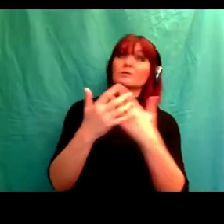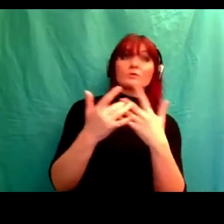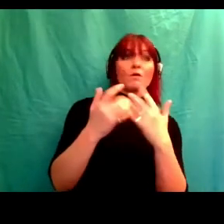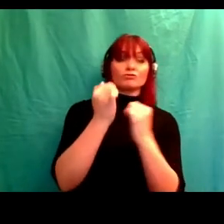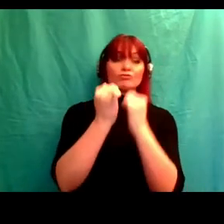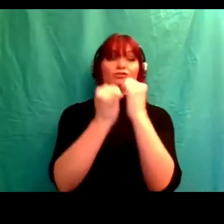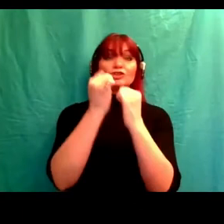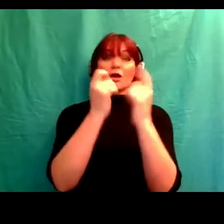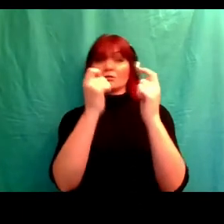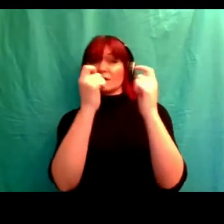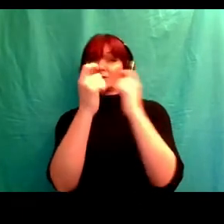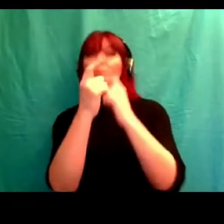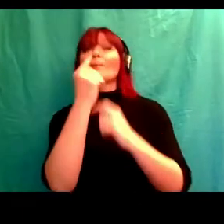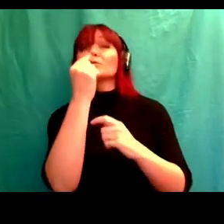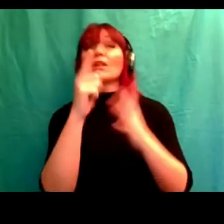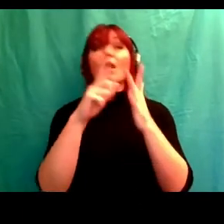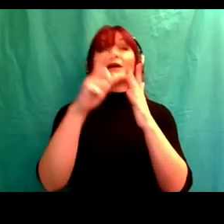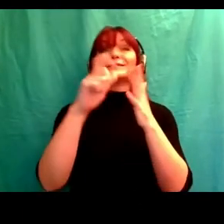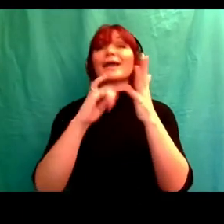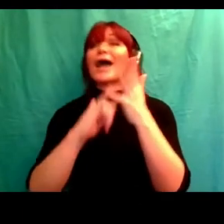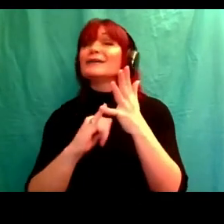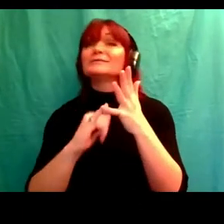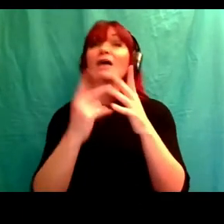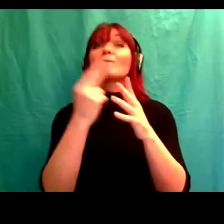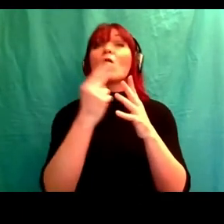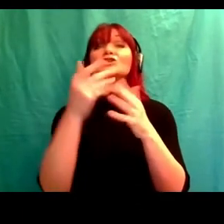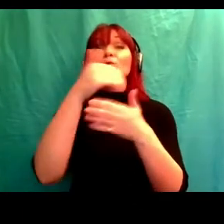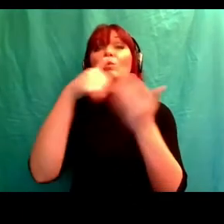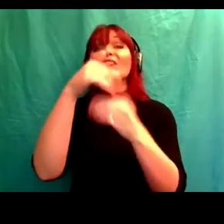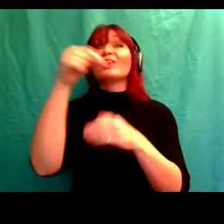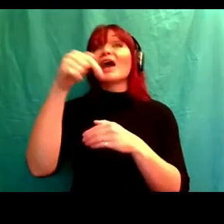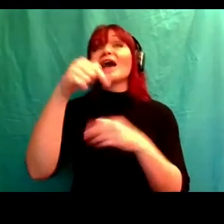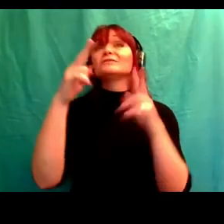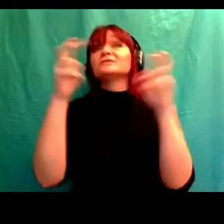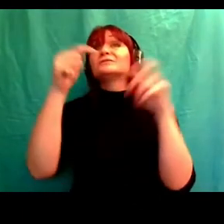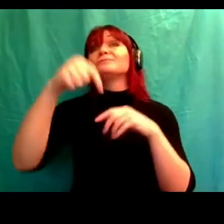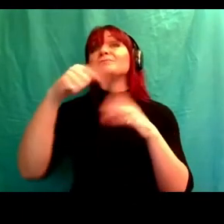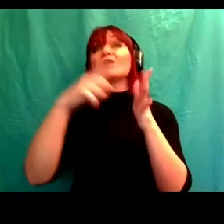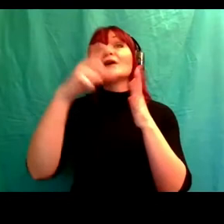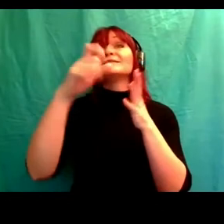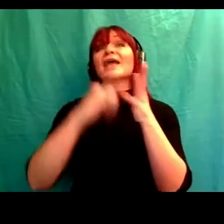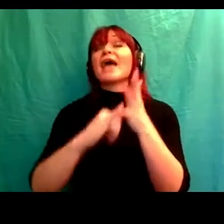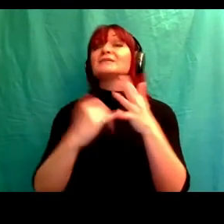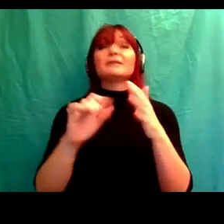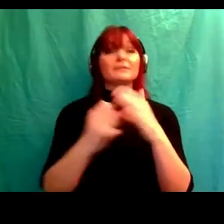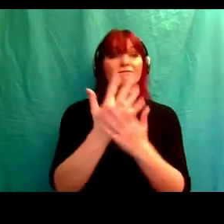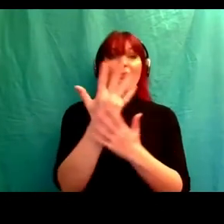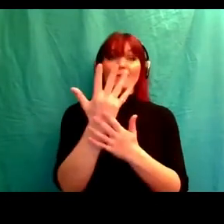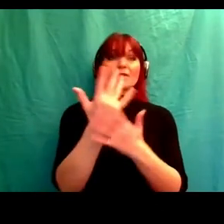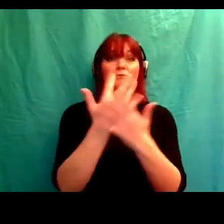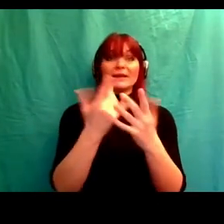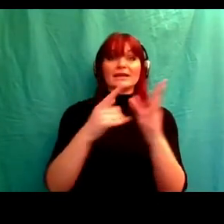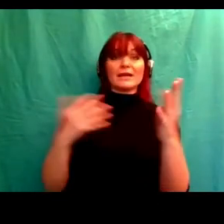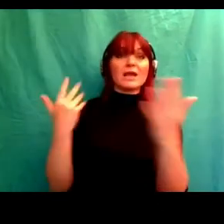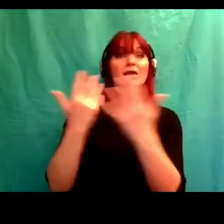for ICSs and the partnerships within them. So ICSs have been developing for a number of years now, but